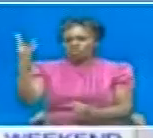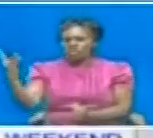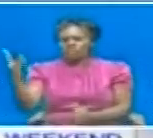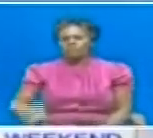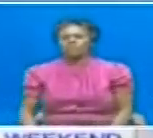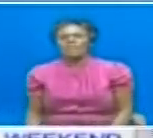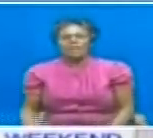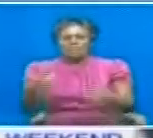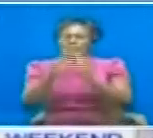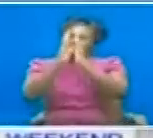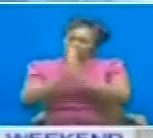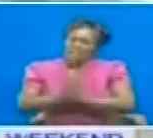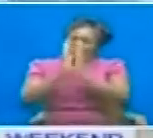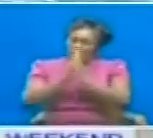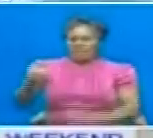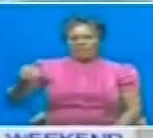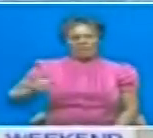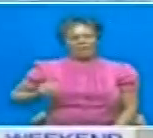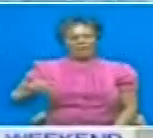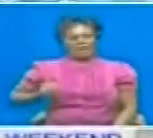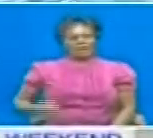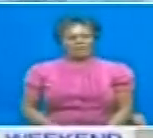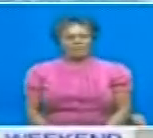Kangara. But she prayed for a girl.